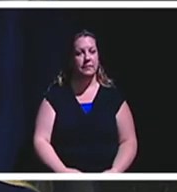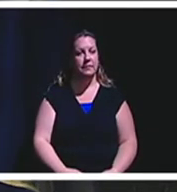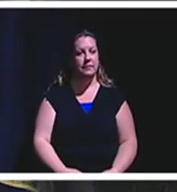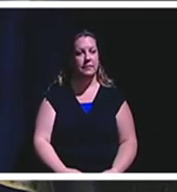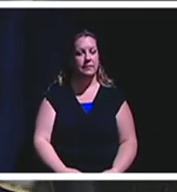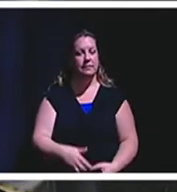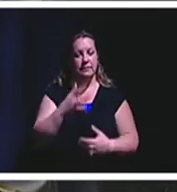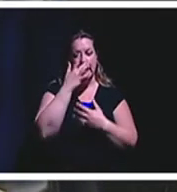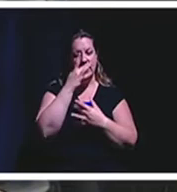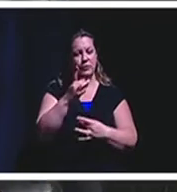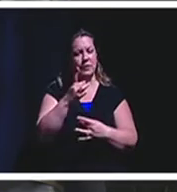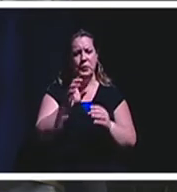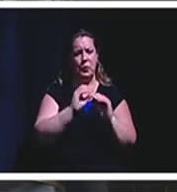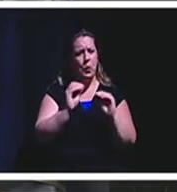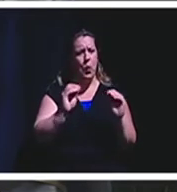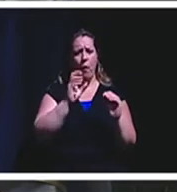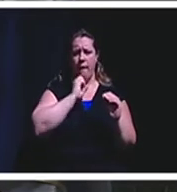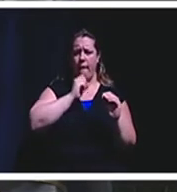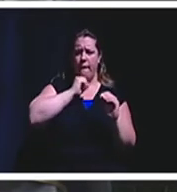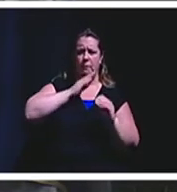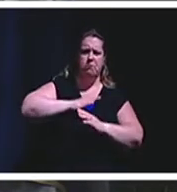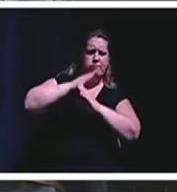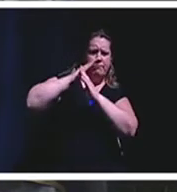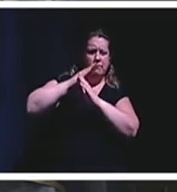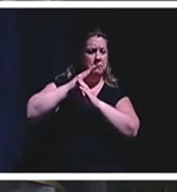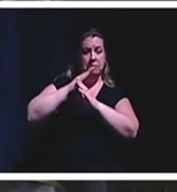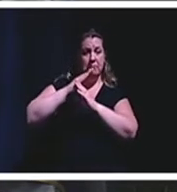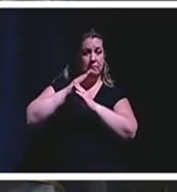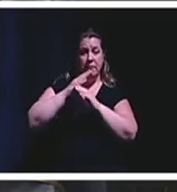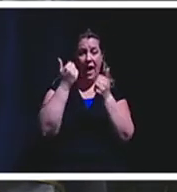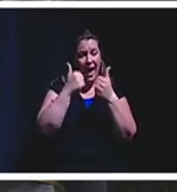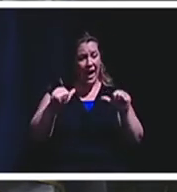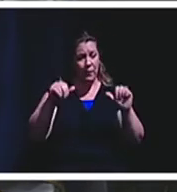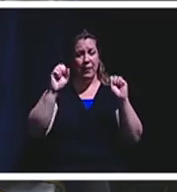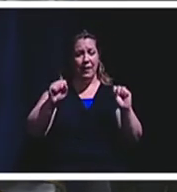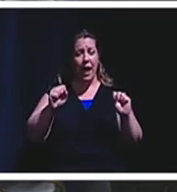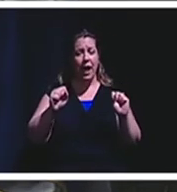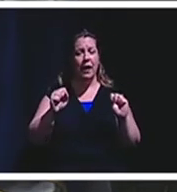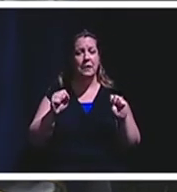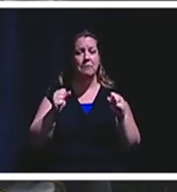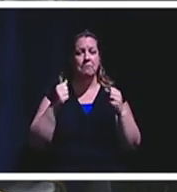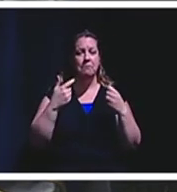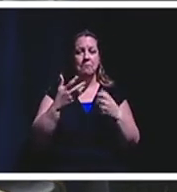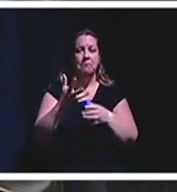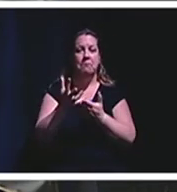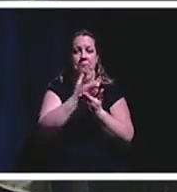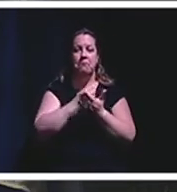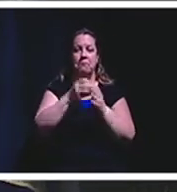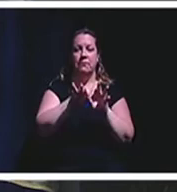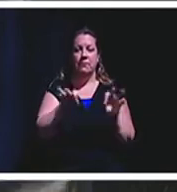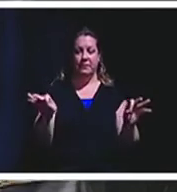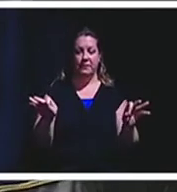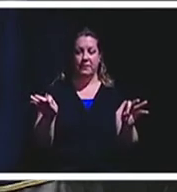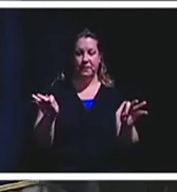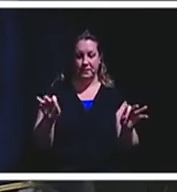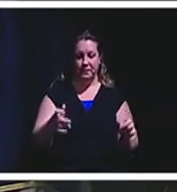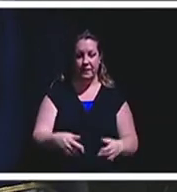in an effort to try to gain an academic degree. There is